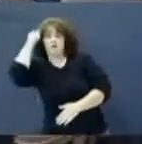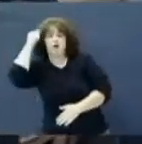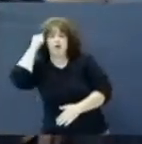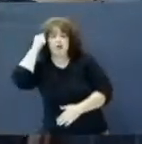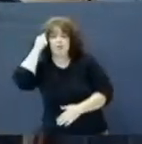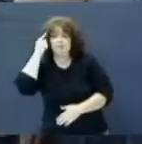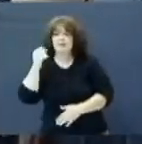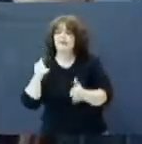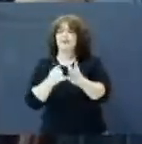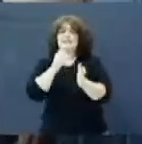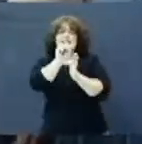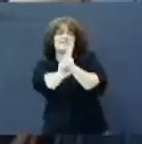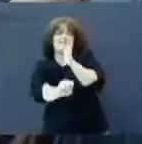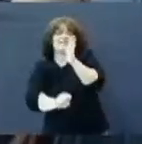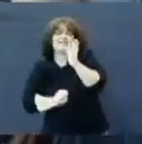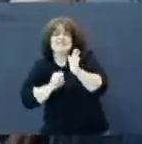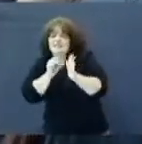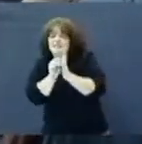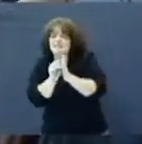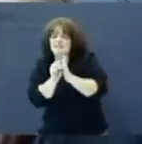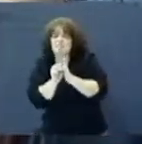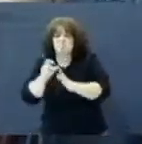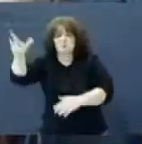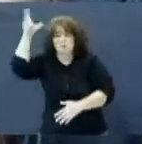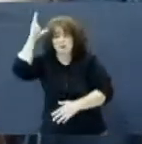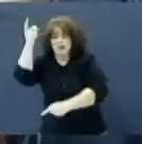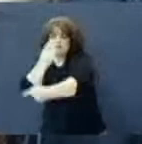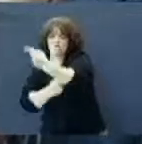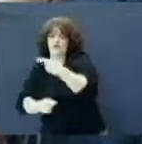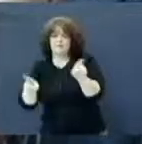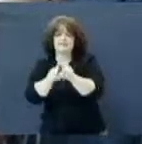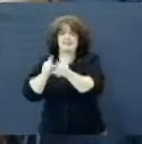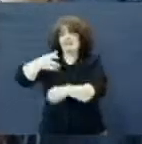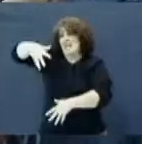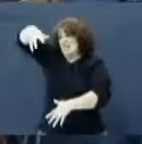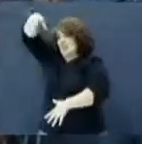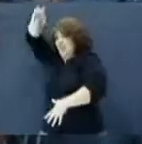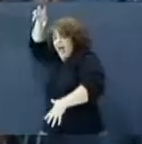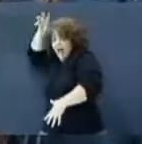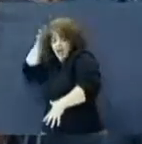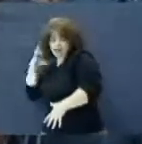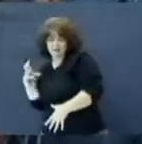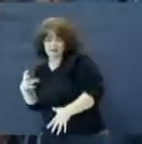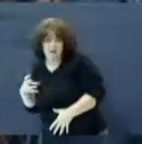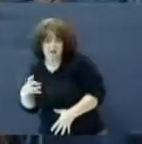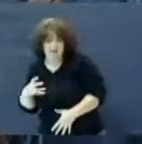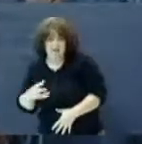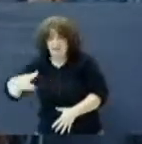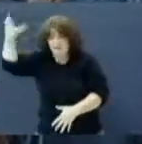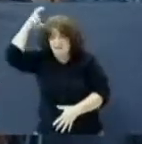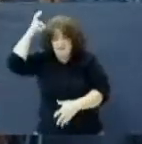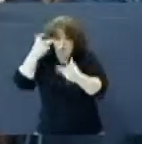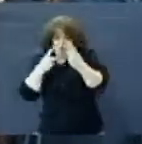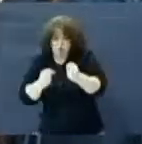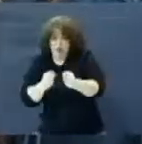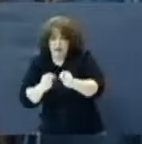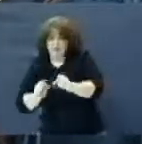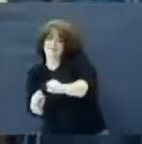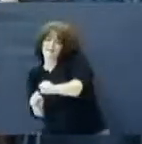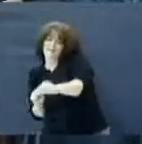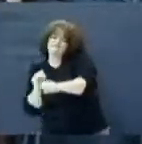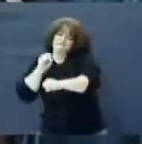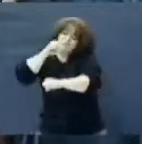when the devil comes like a roaring lion and he looks at it and gets in your mind and defeat and devastation